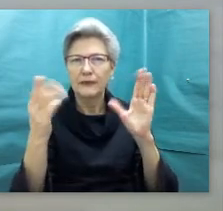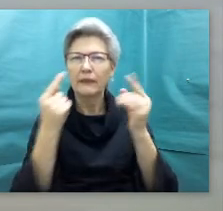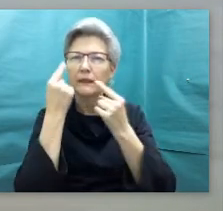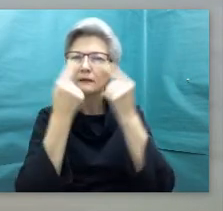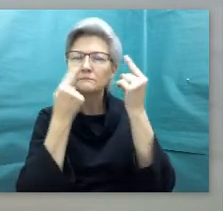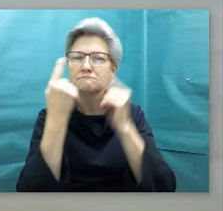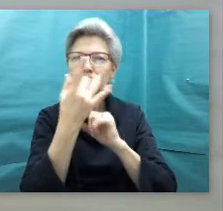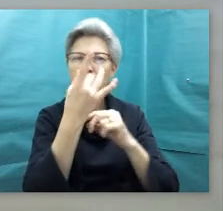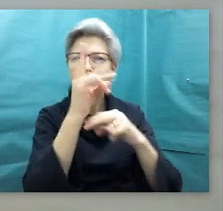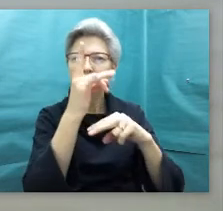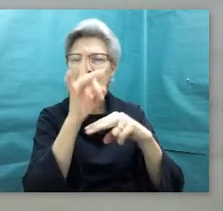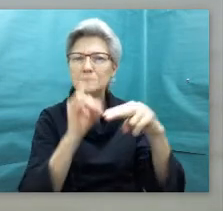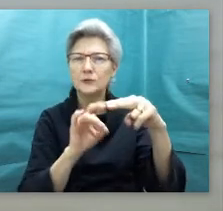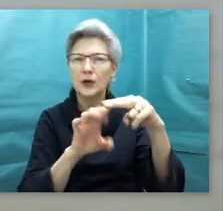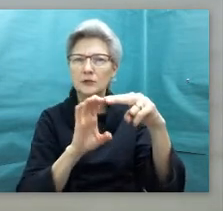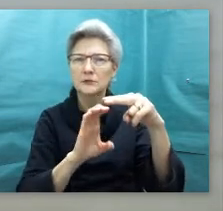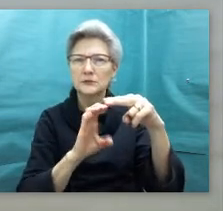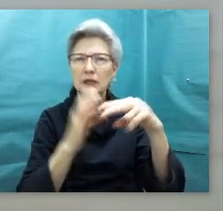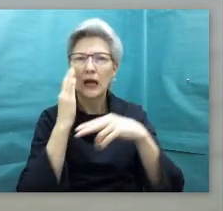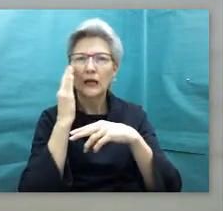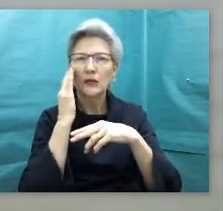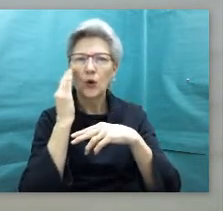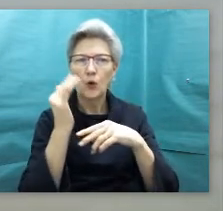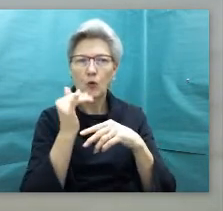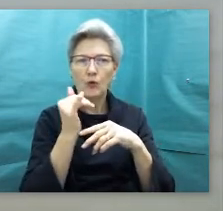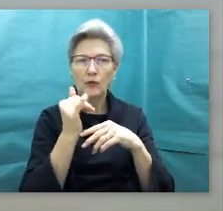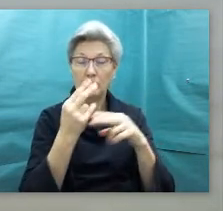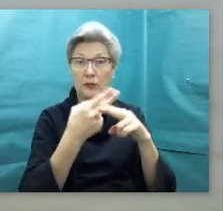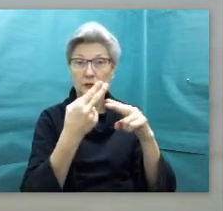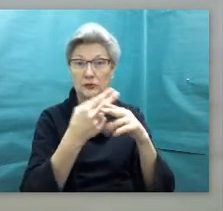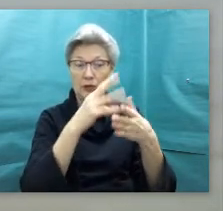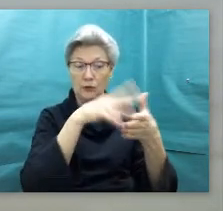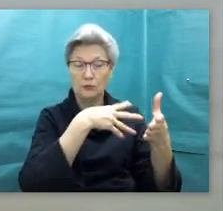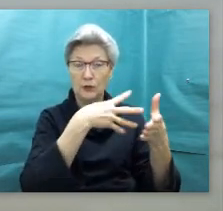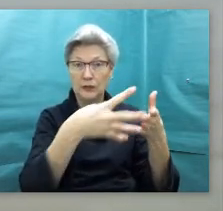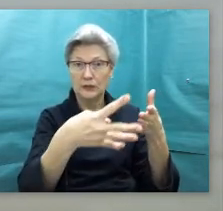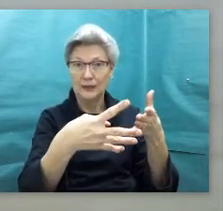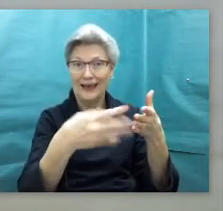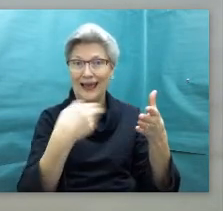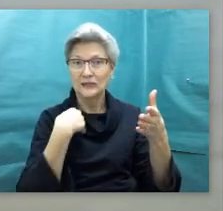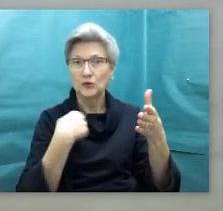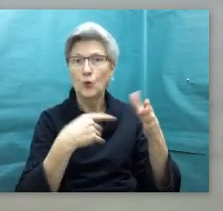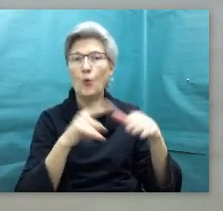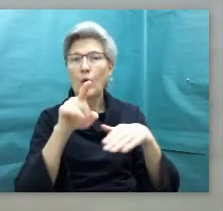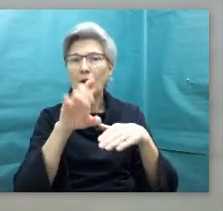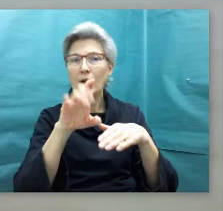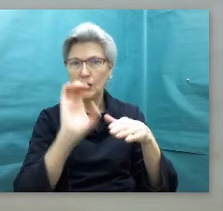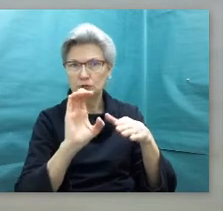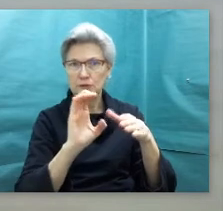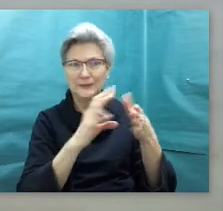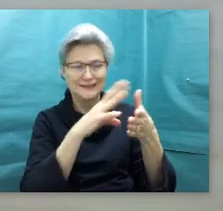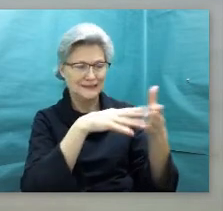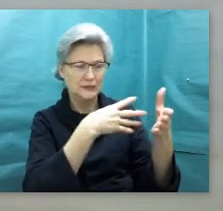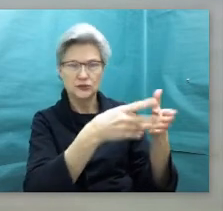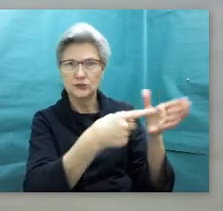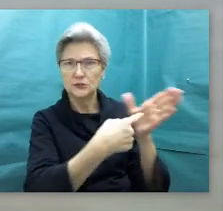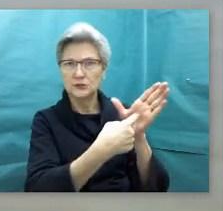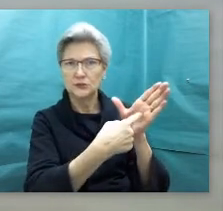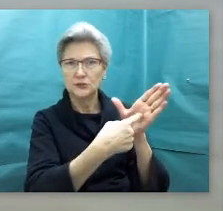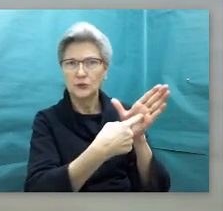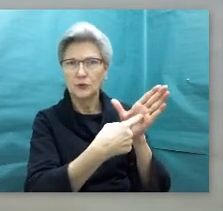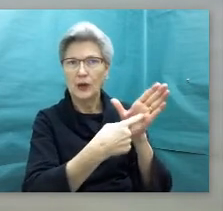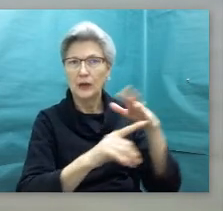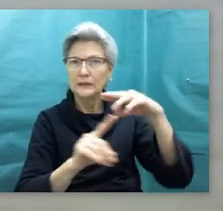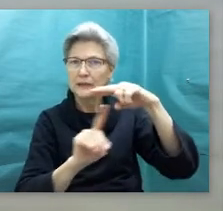about 18/100ths. I know that I'm going to be using a grid that's divided into 100 sections because my